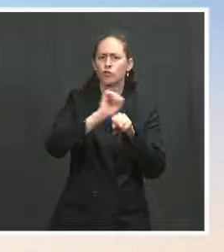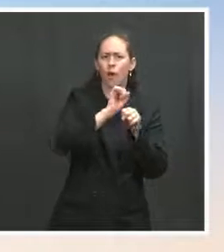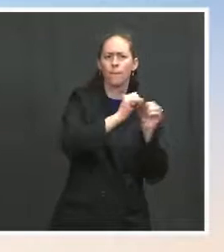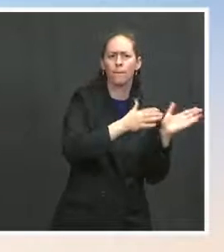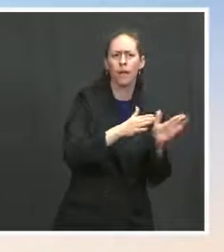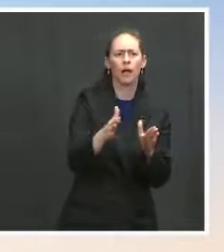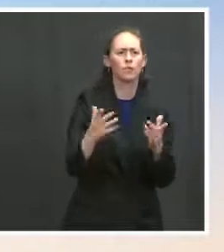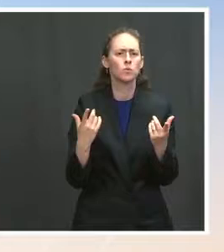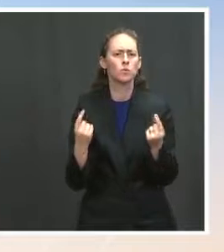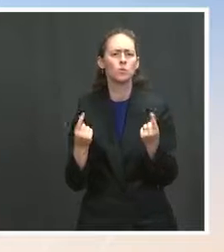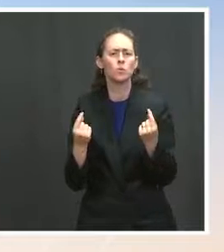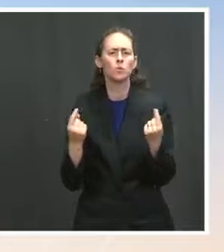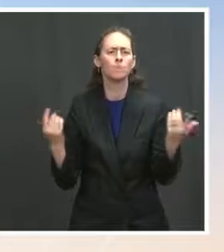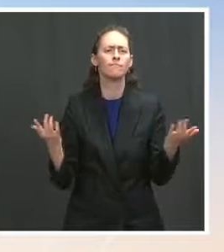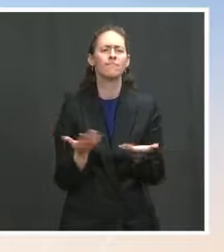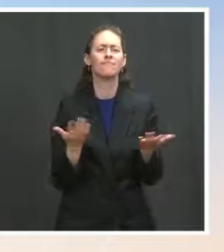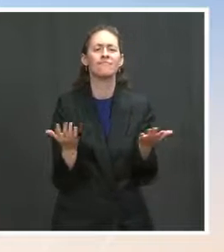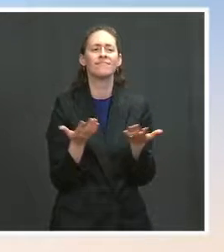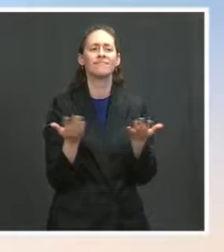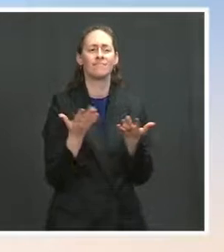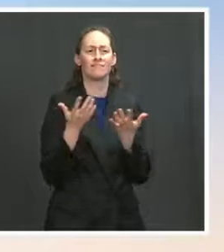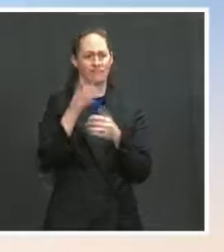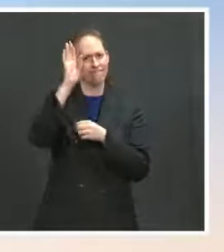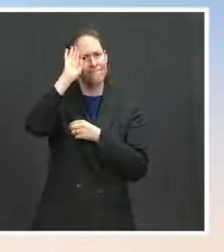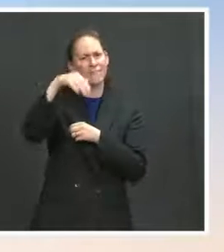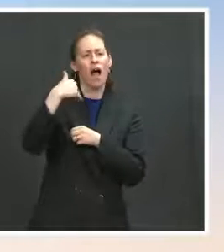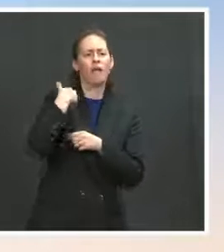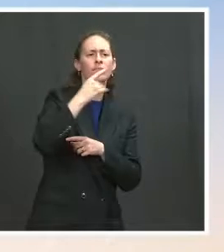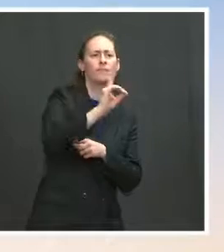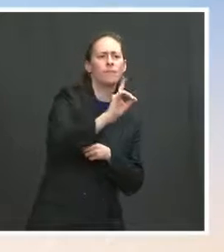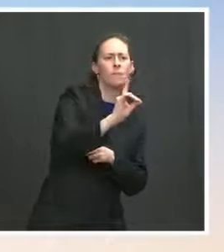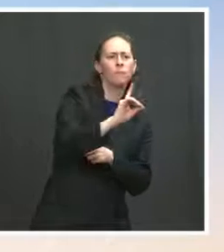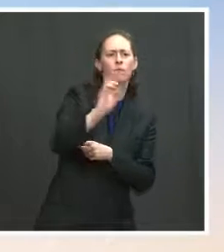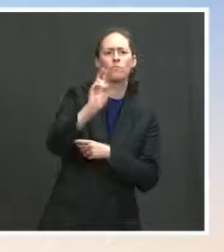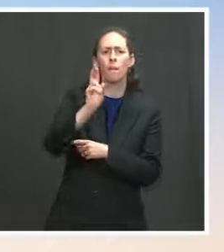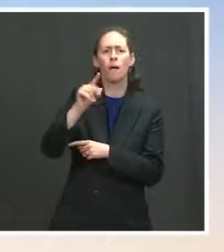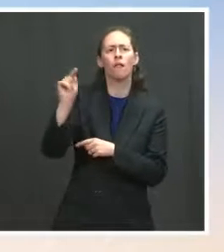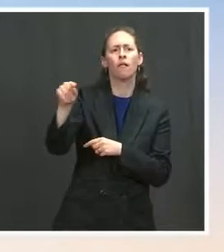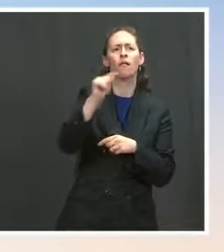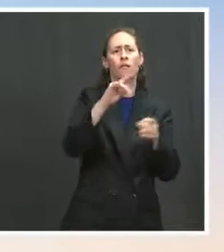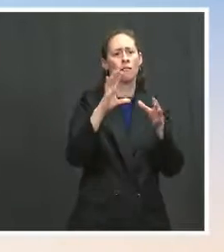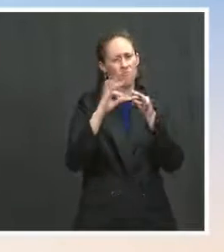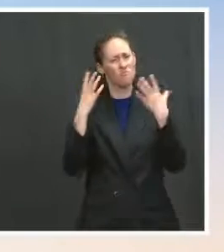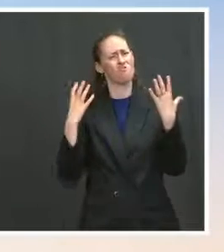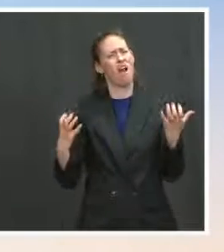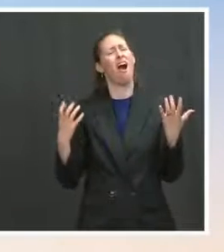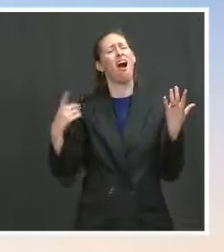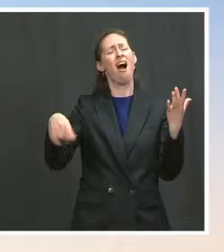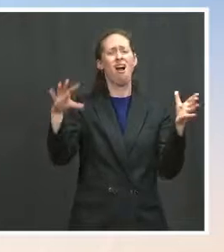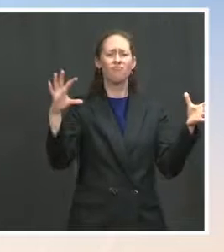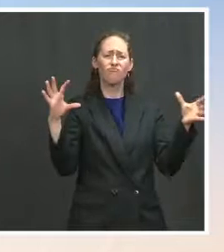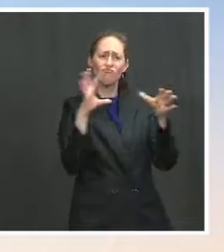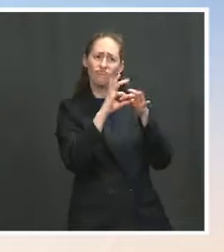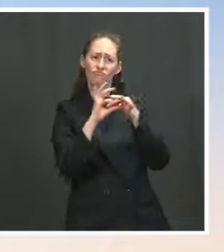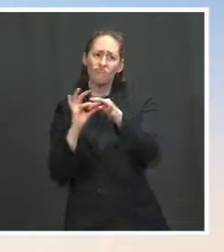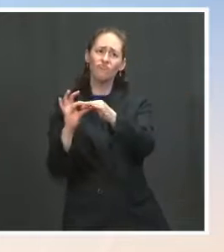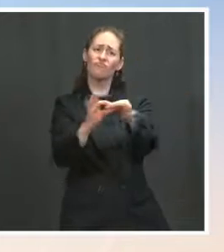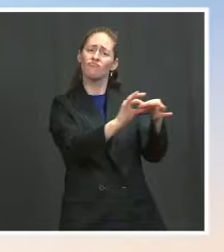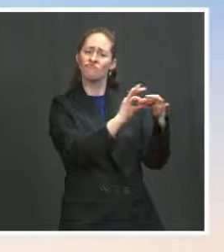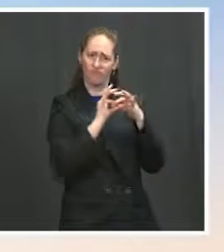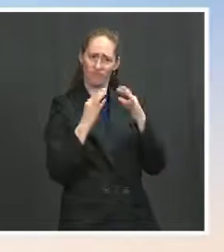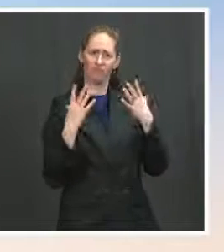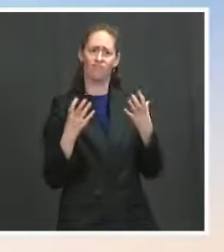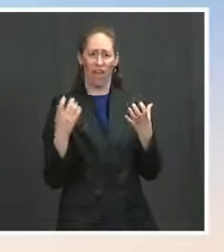of Democrats and Republicans who have talked about working together, many of you have reported on, to come up with a proposal where they can all mutually agree on.